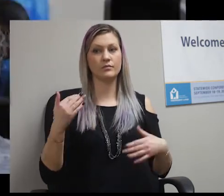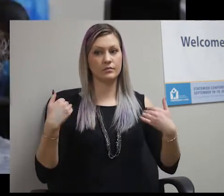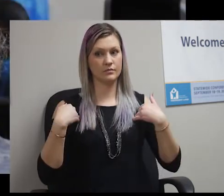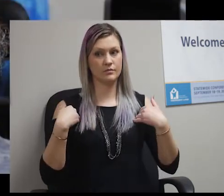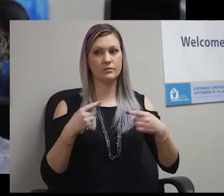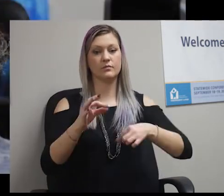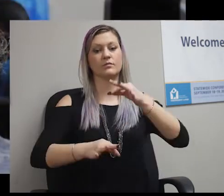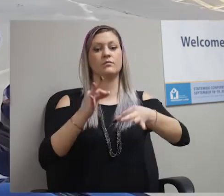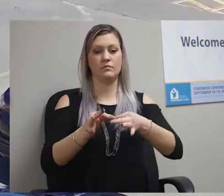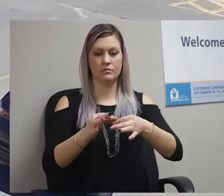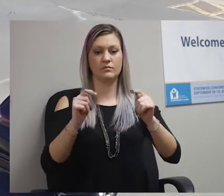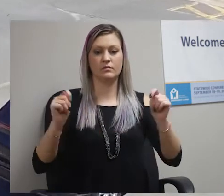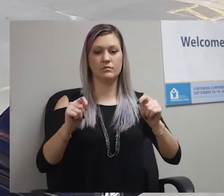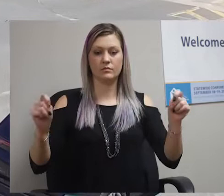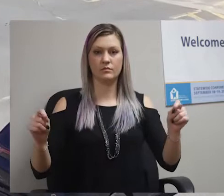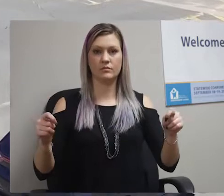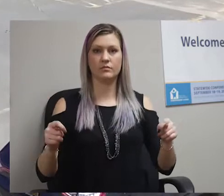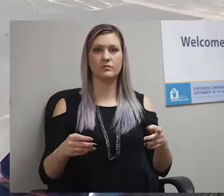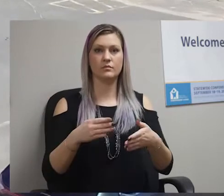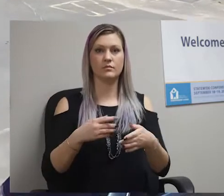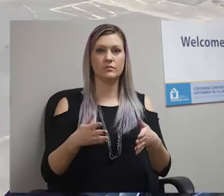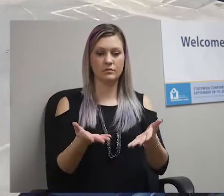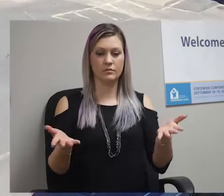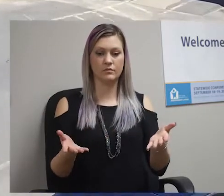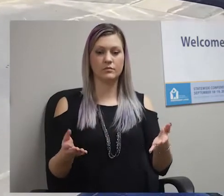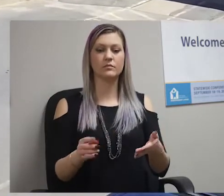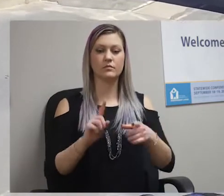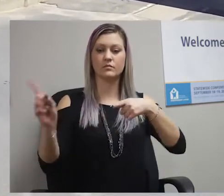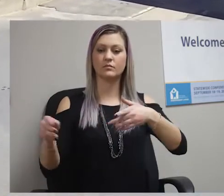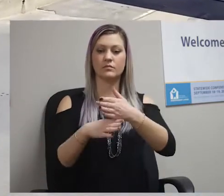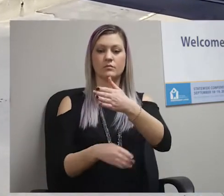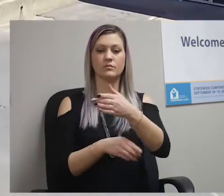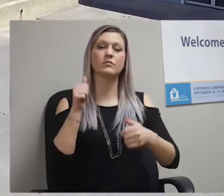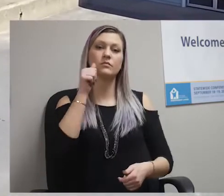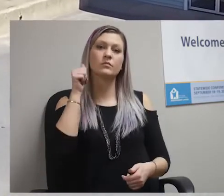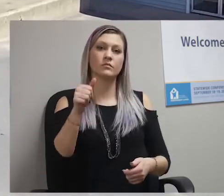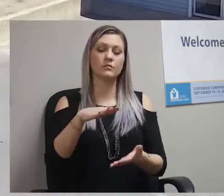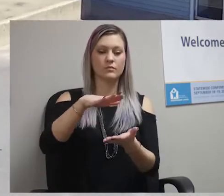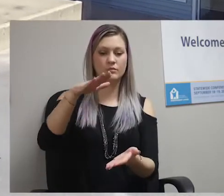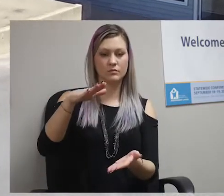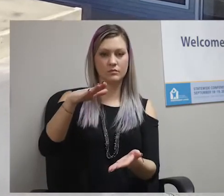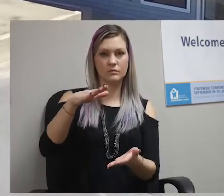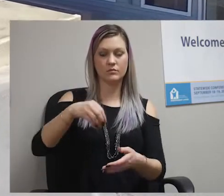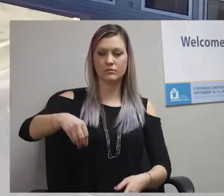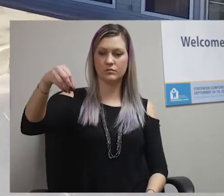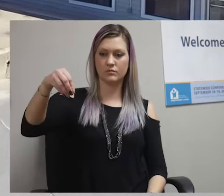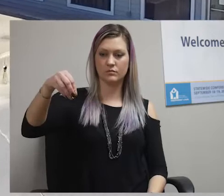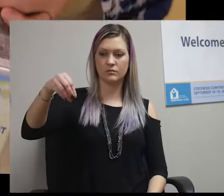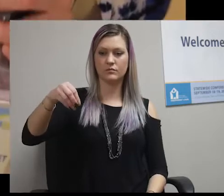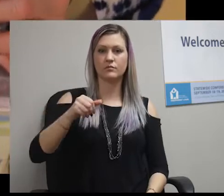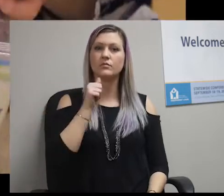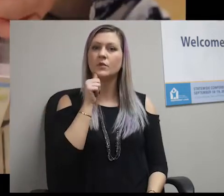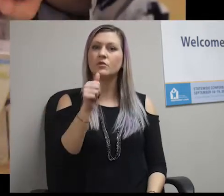the replacement parts. This is like a go bag for every day, a very small amount of things to carry. And you